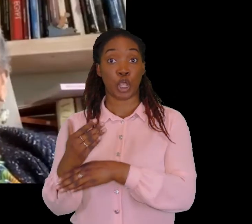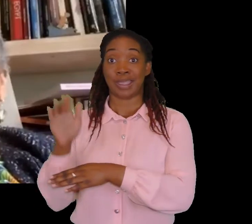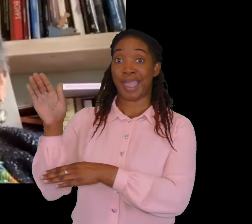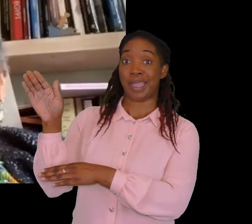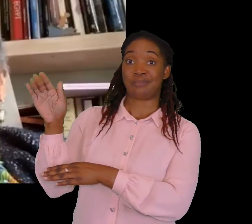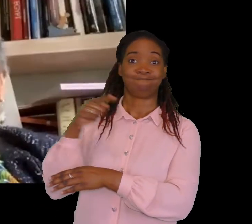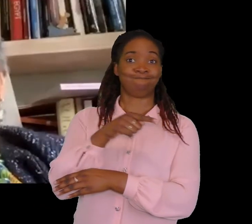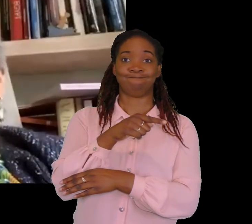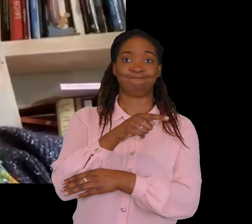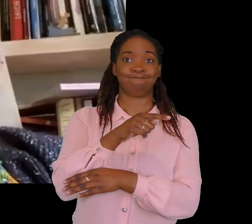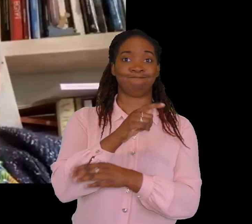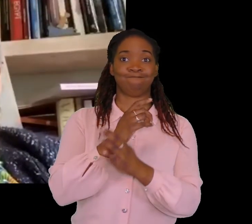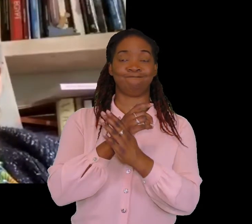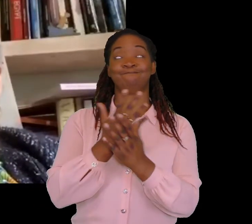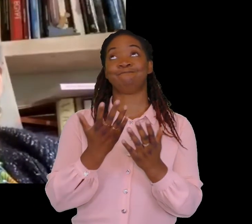of